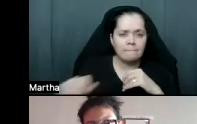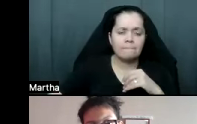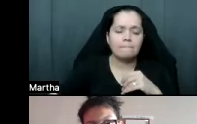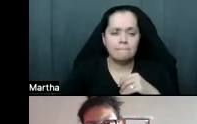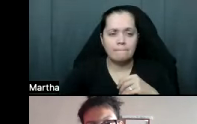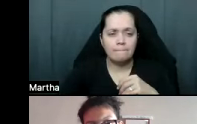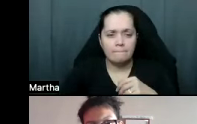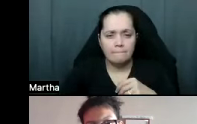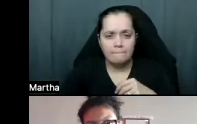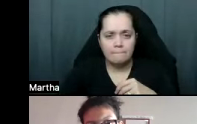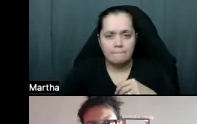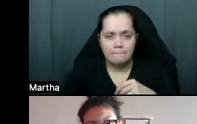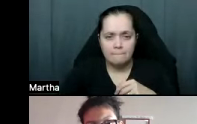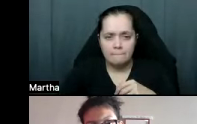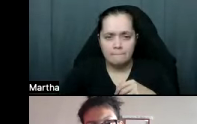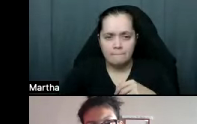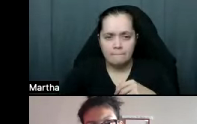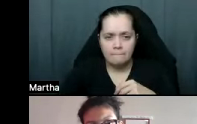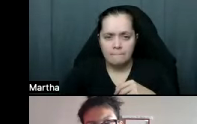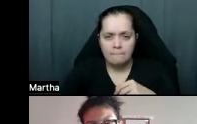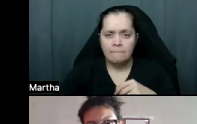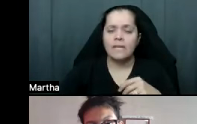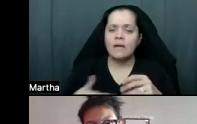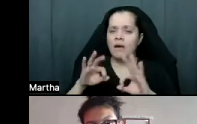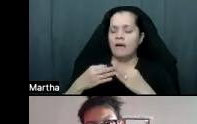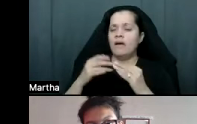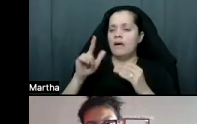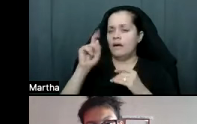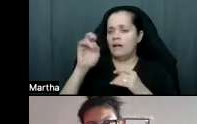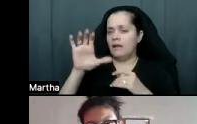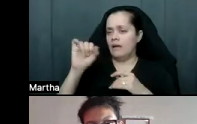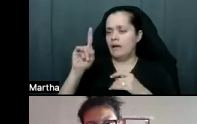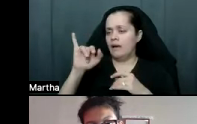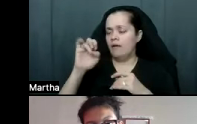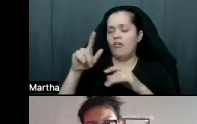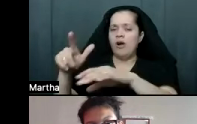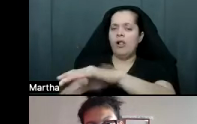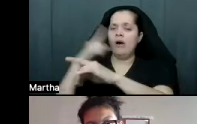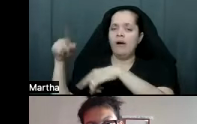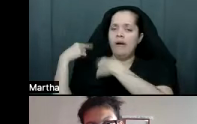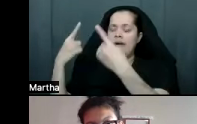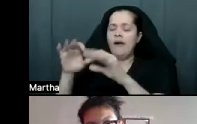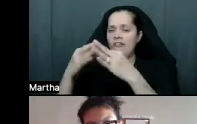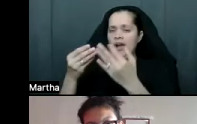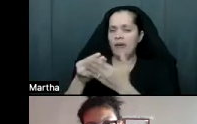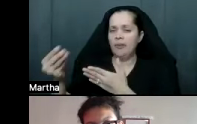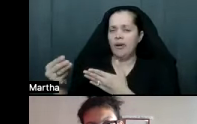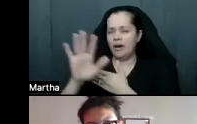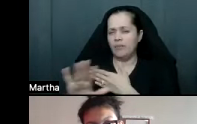Okay, my family's had a lake cabin for a long time. Family bought into it